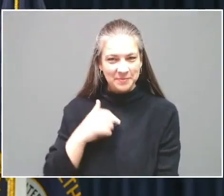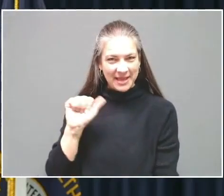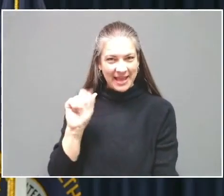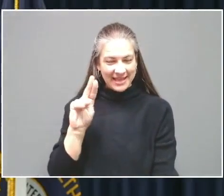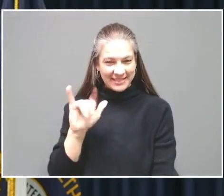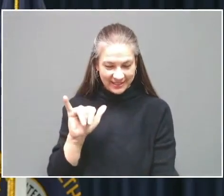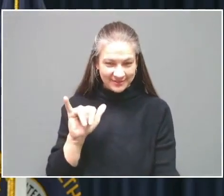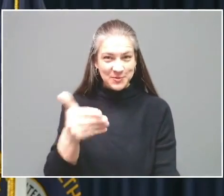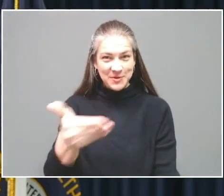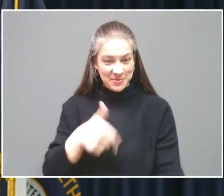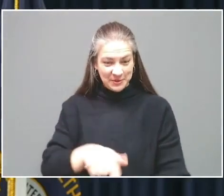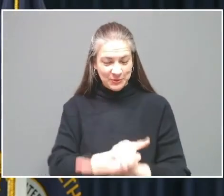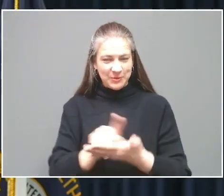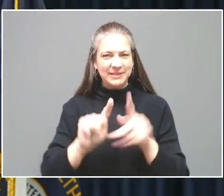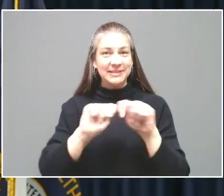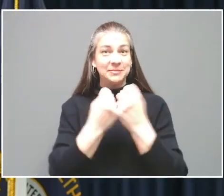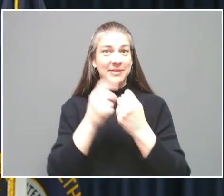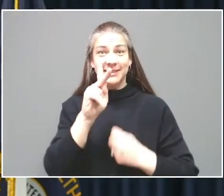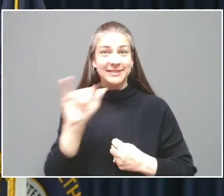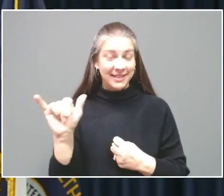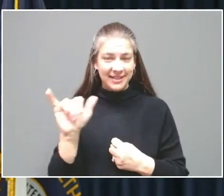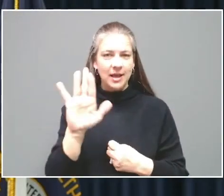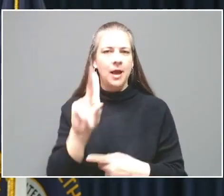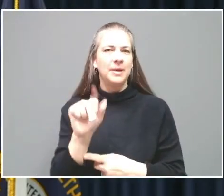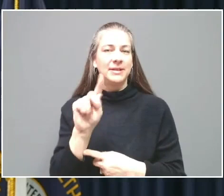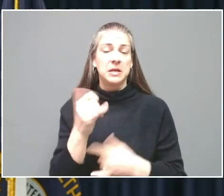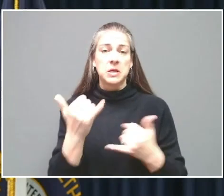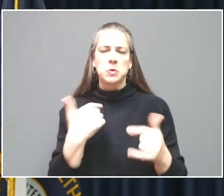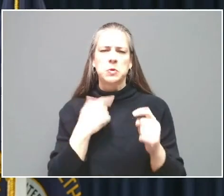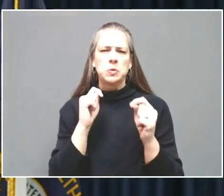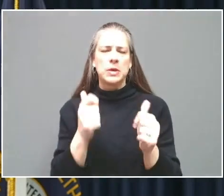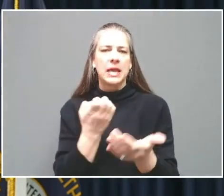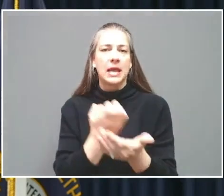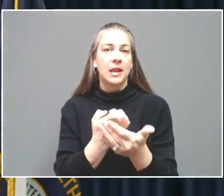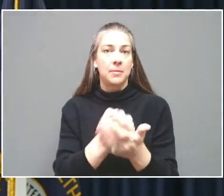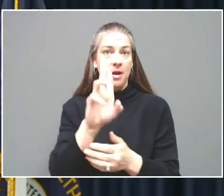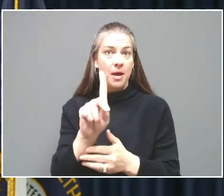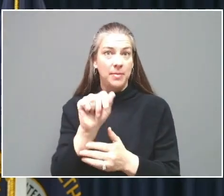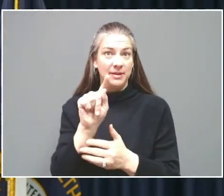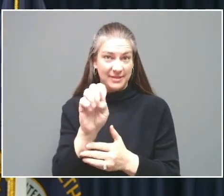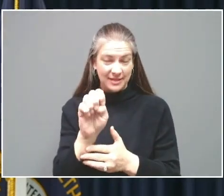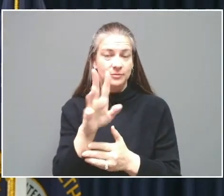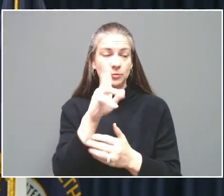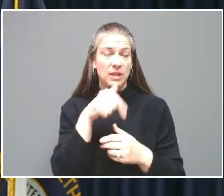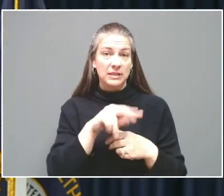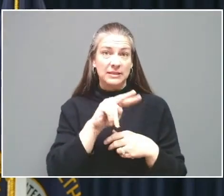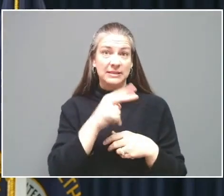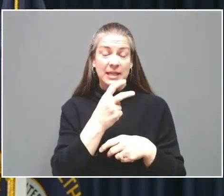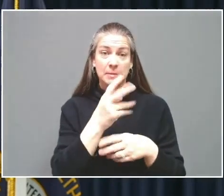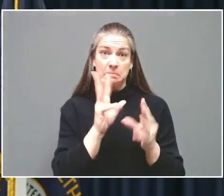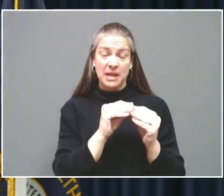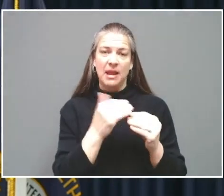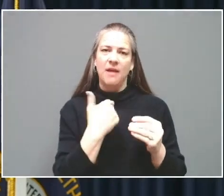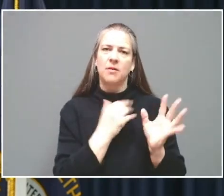Today, we start with a quick economic update after our second meeting for the year of the Kentucky Economic